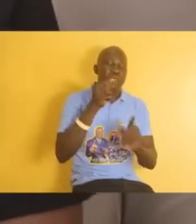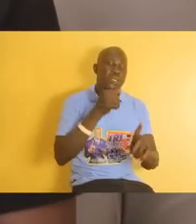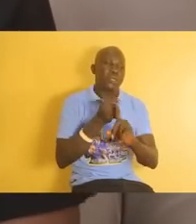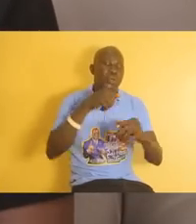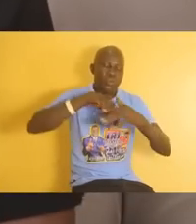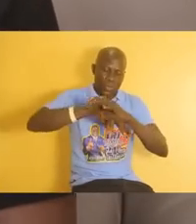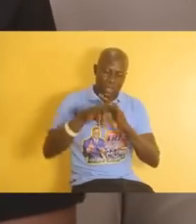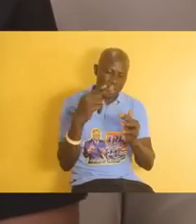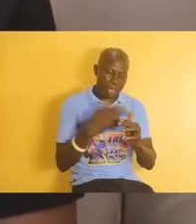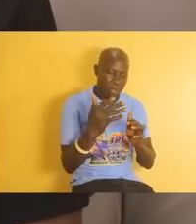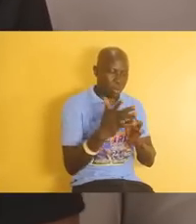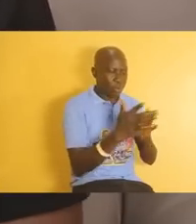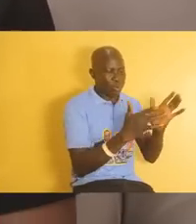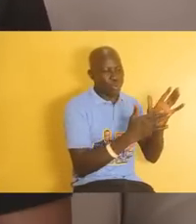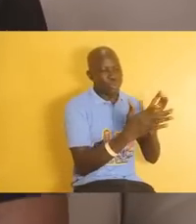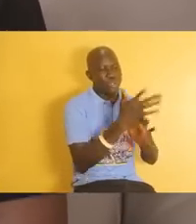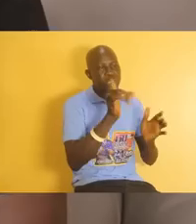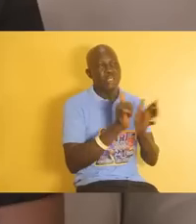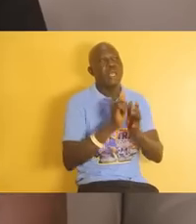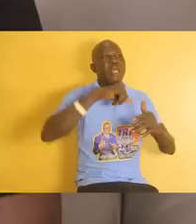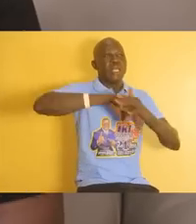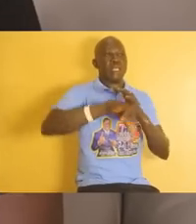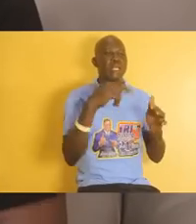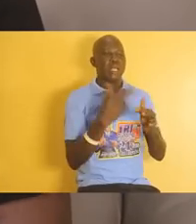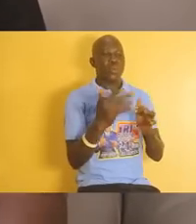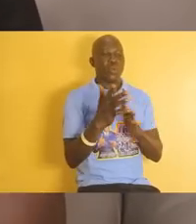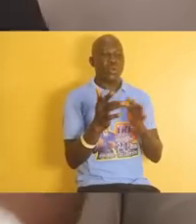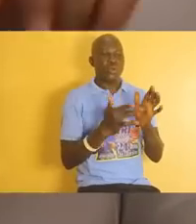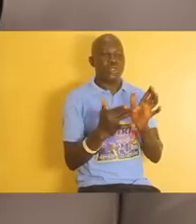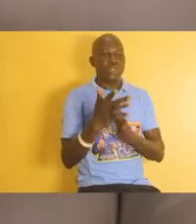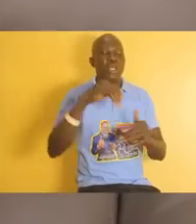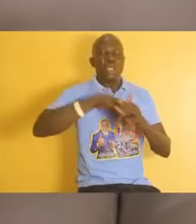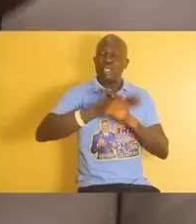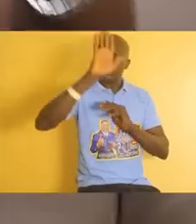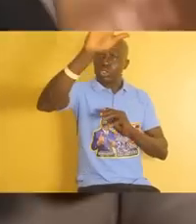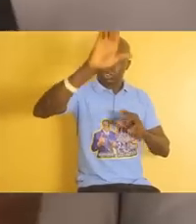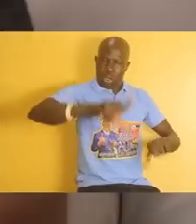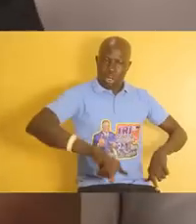Manifest himself in the name of Jesus.